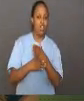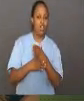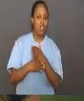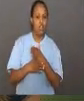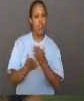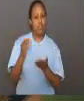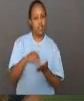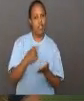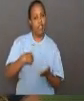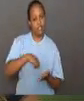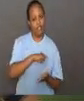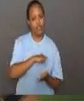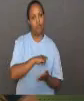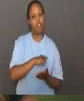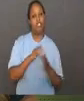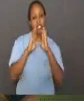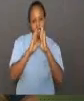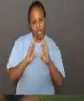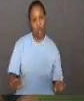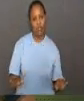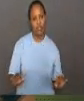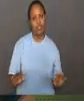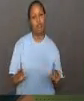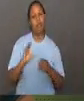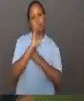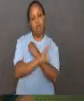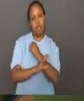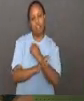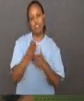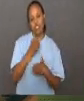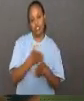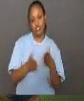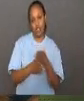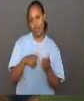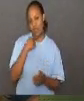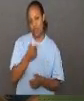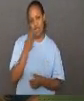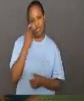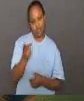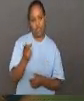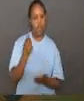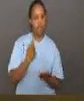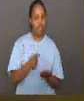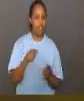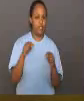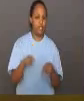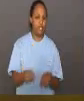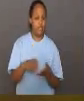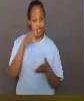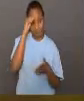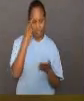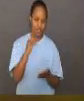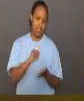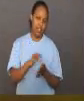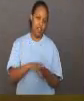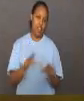global level, we can help to ensure security on a national level.